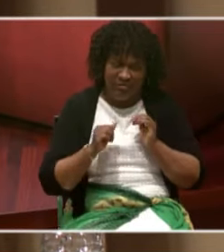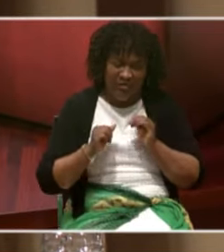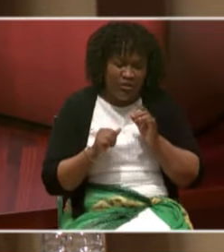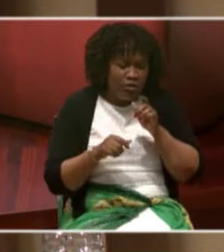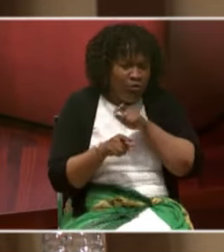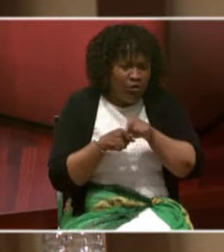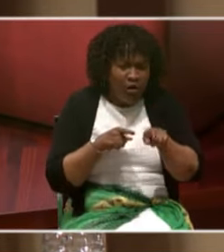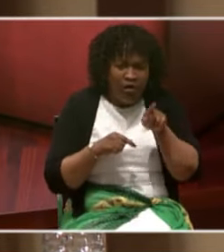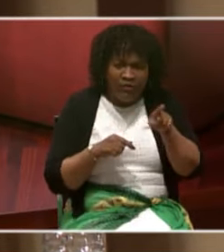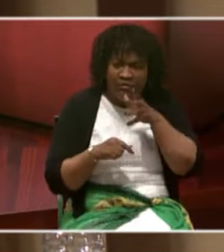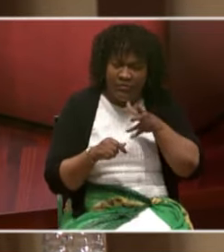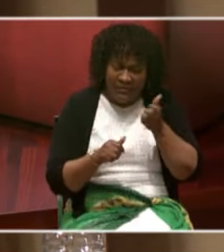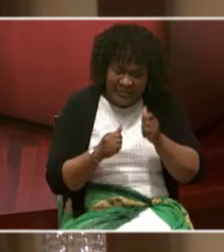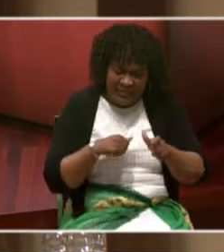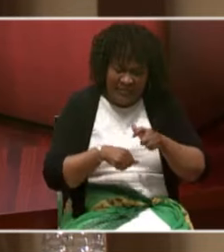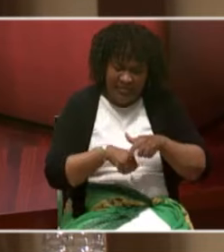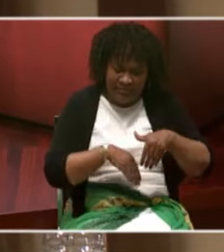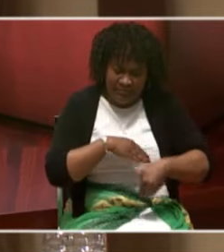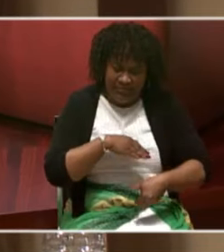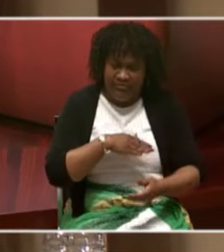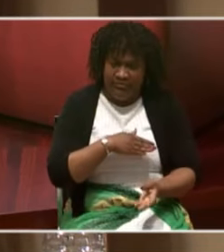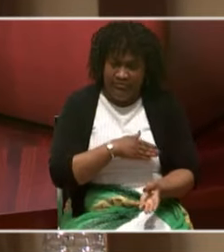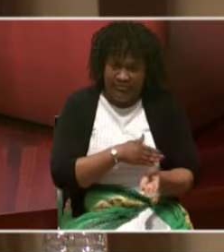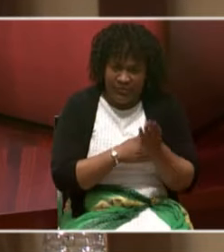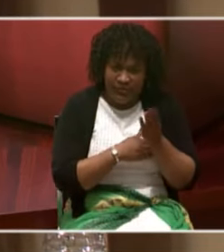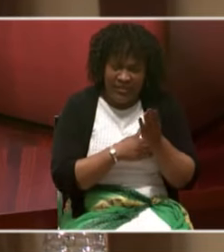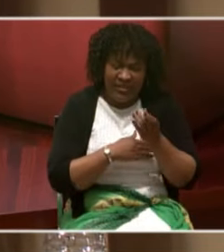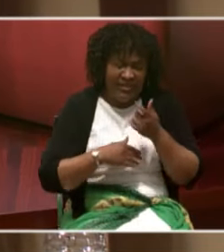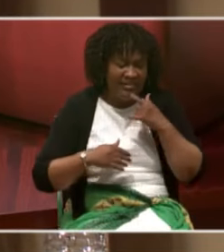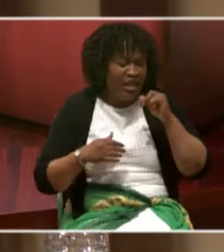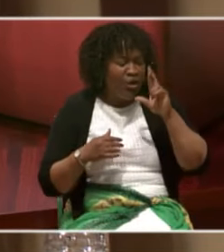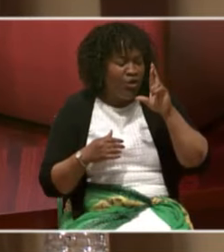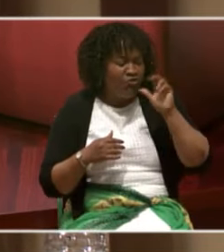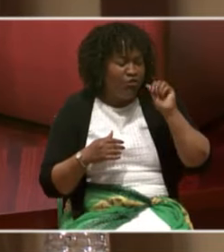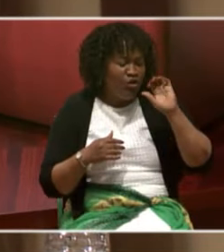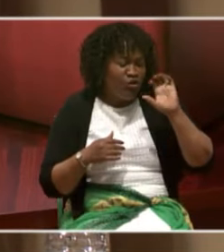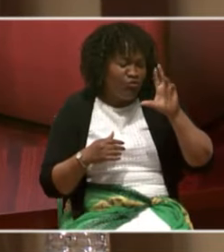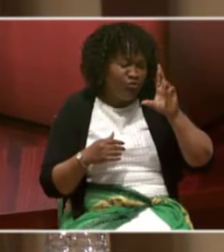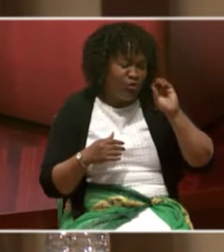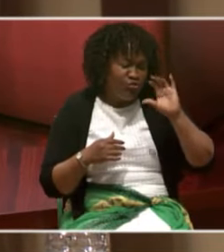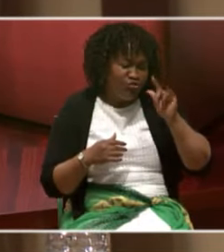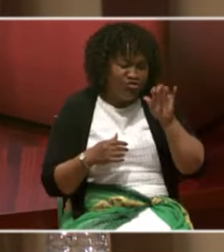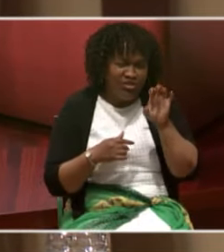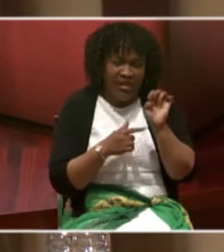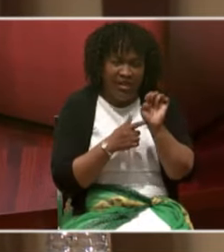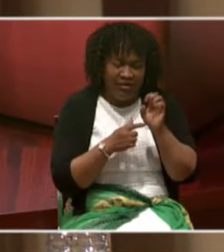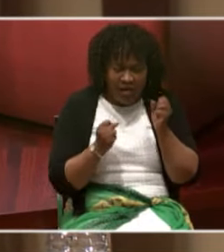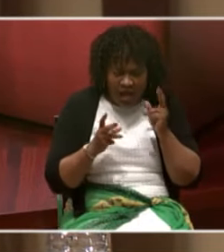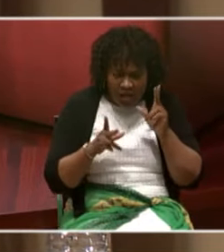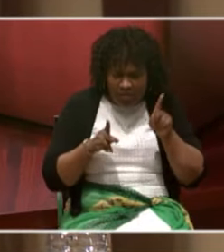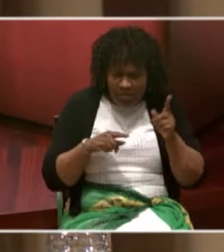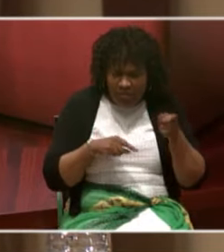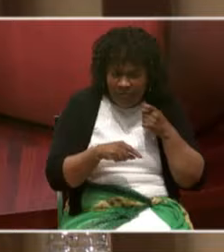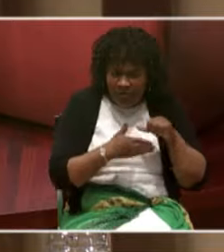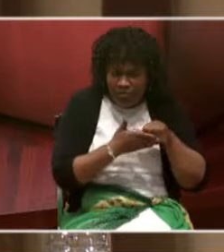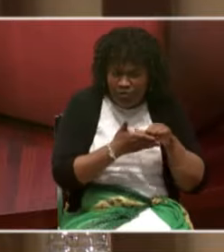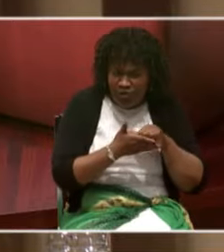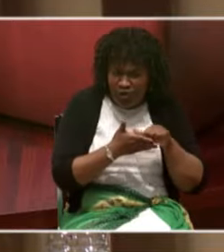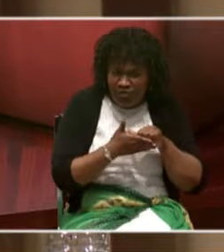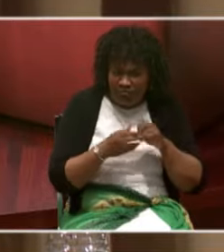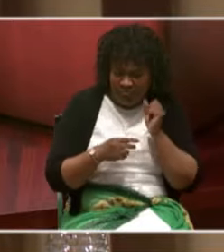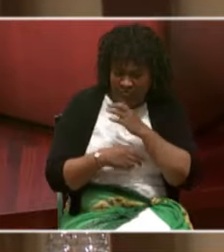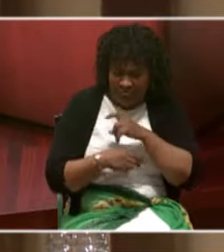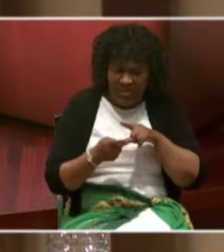speech with the help and encouragement of my colleagues, I saw a group of black women in Southern Africa